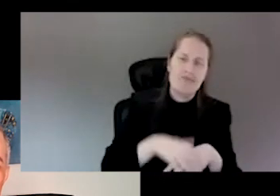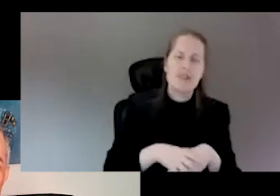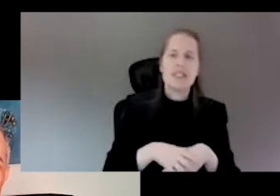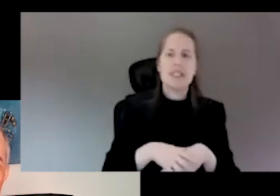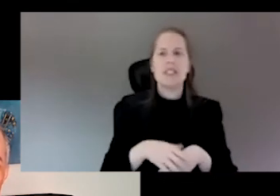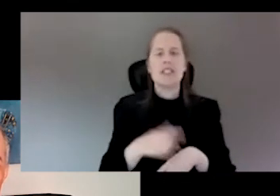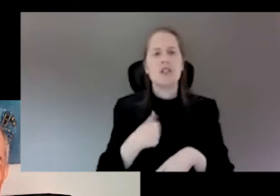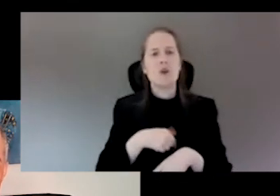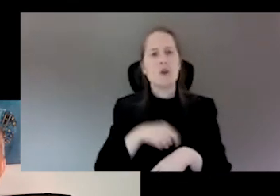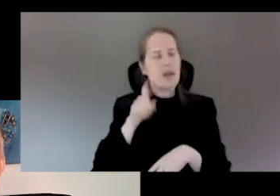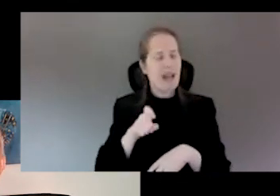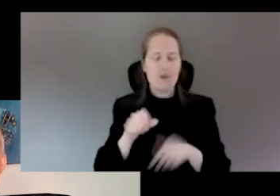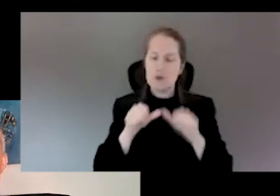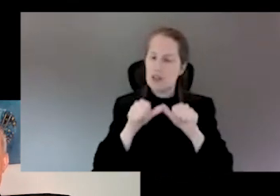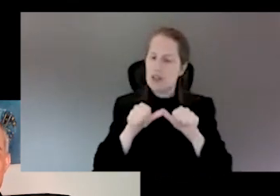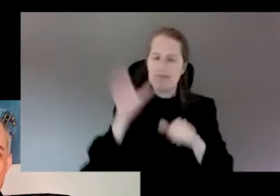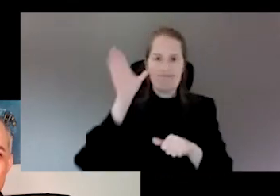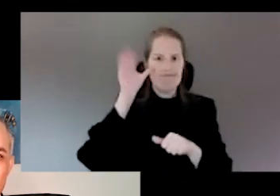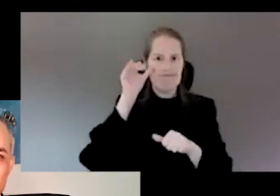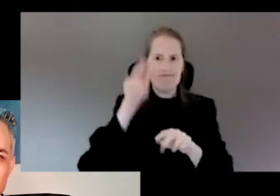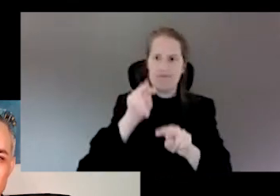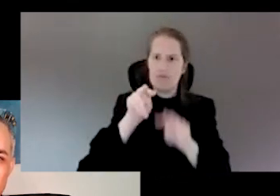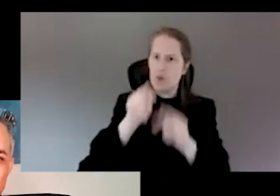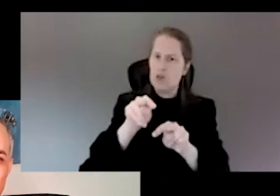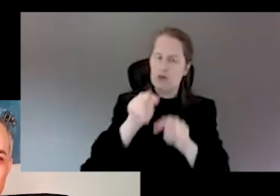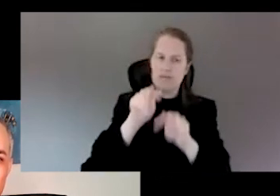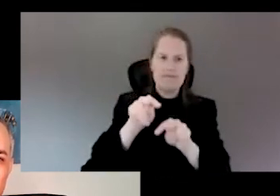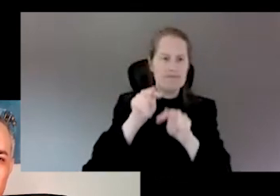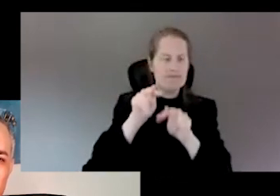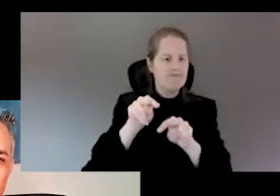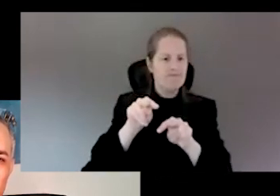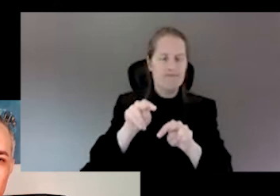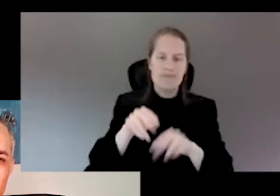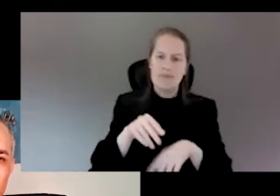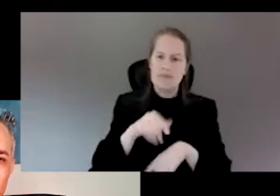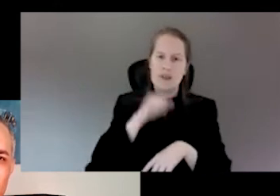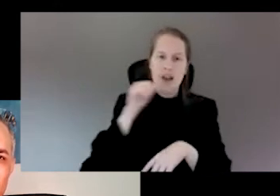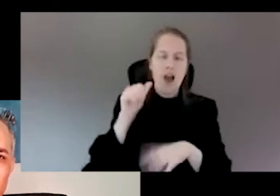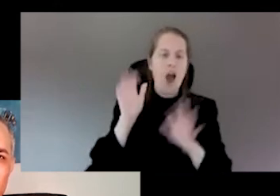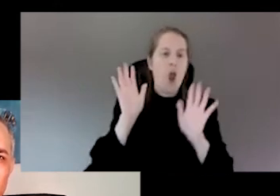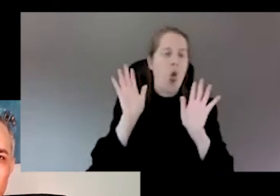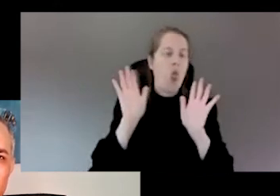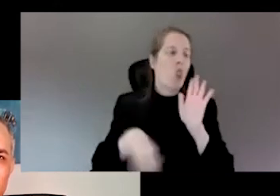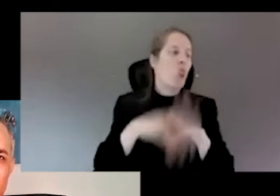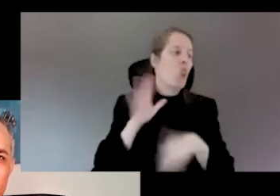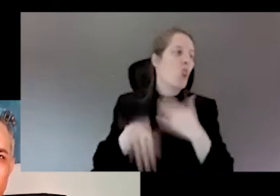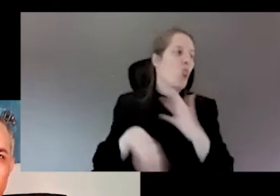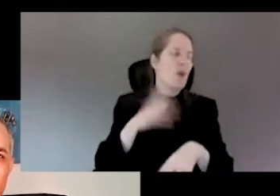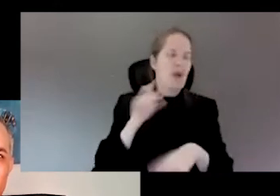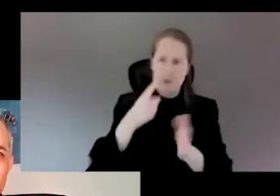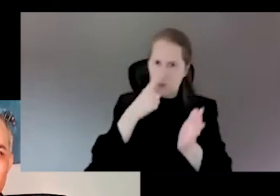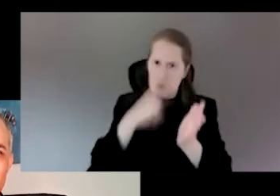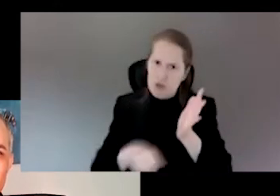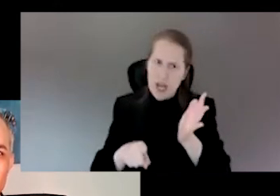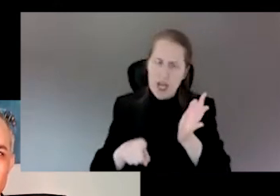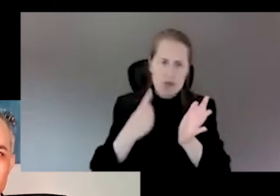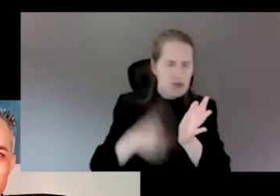remain vigilant and continue to check in, continue to reach